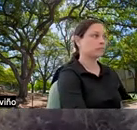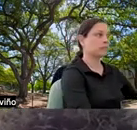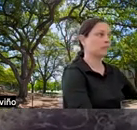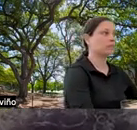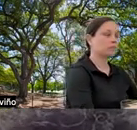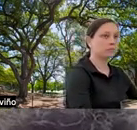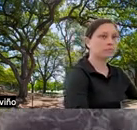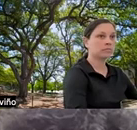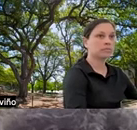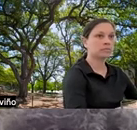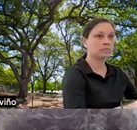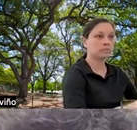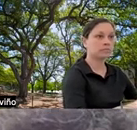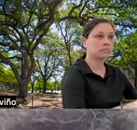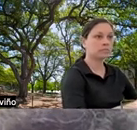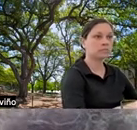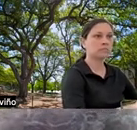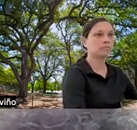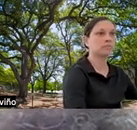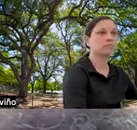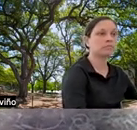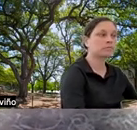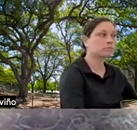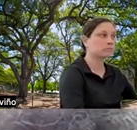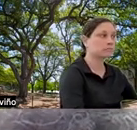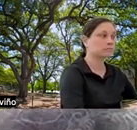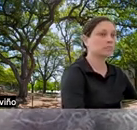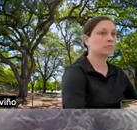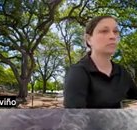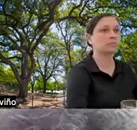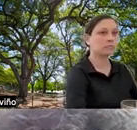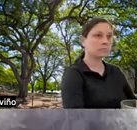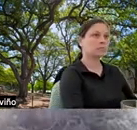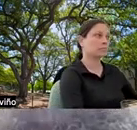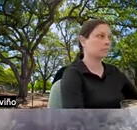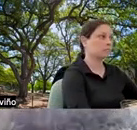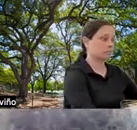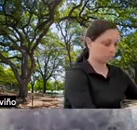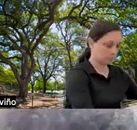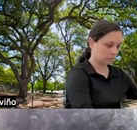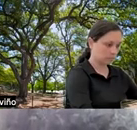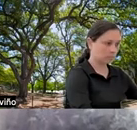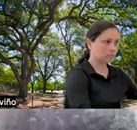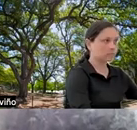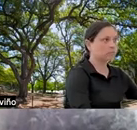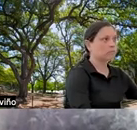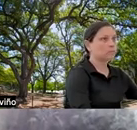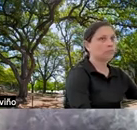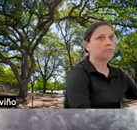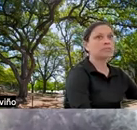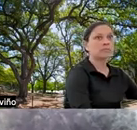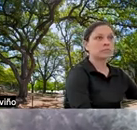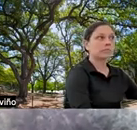or are considering it? I think it could be both. I mean, I think we could be talking about, you know, kids in high school who are